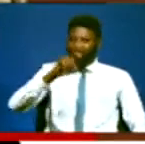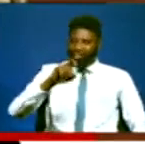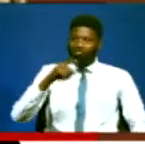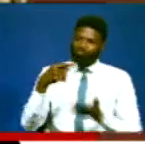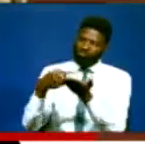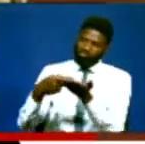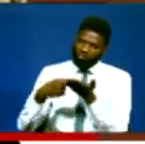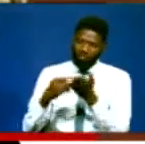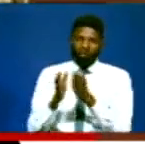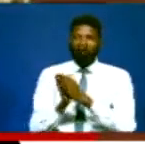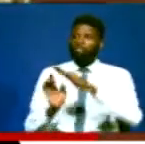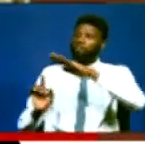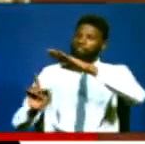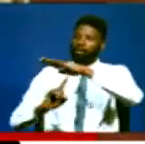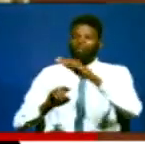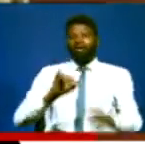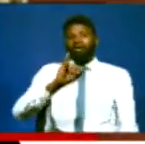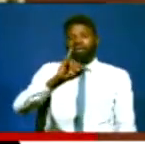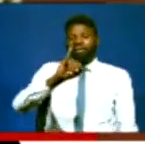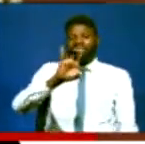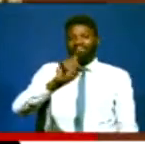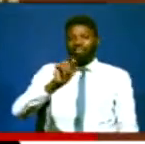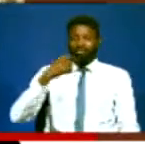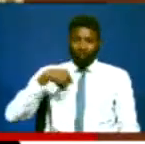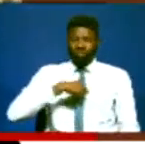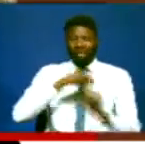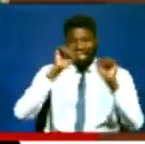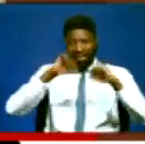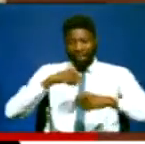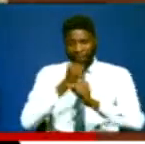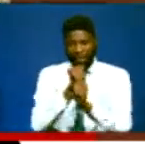extent where we can secure our elections mm-hmm. and make it cheaper as well for the country. Yeah.